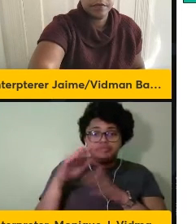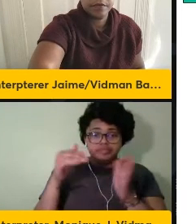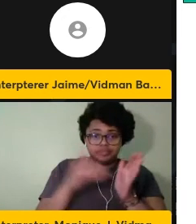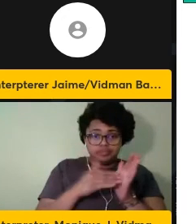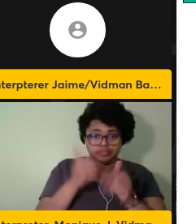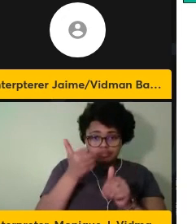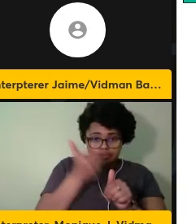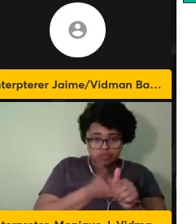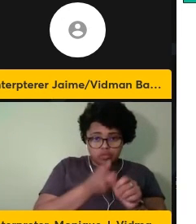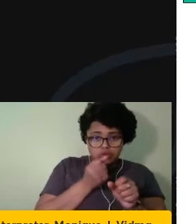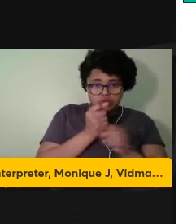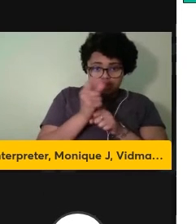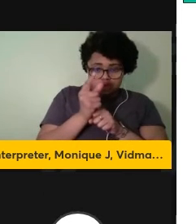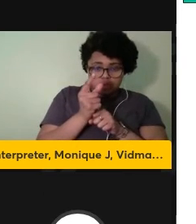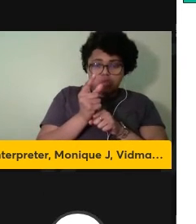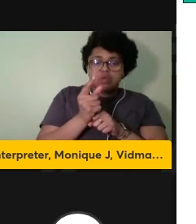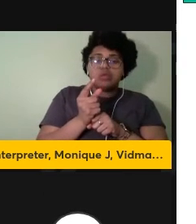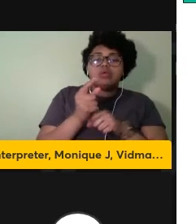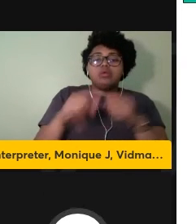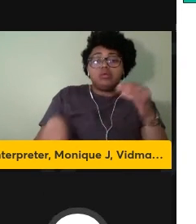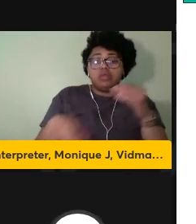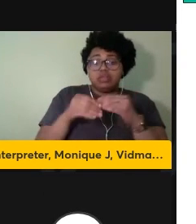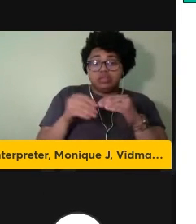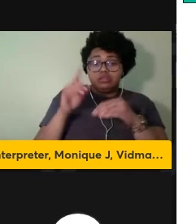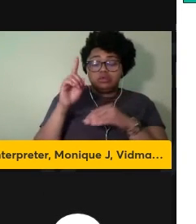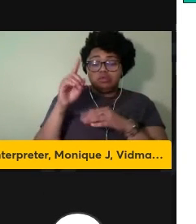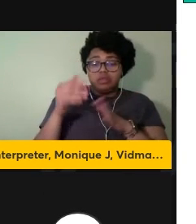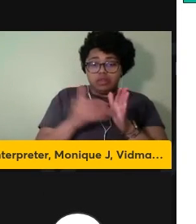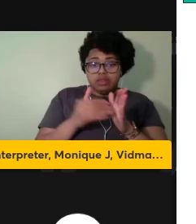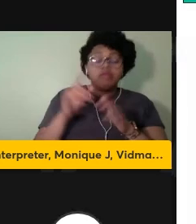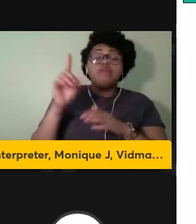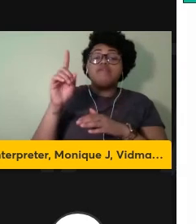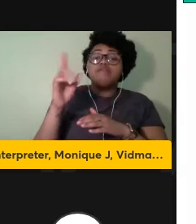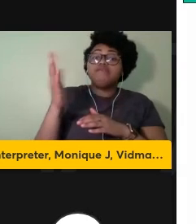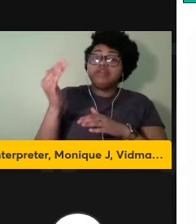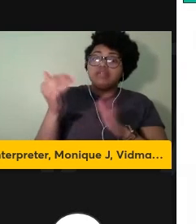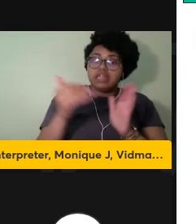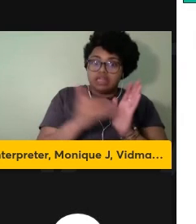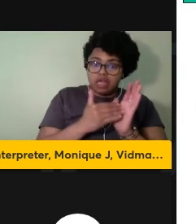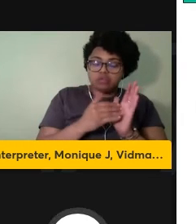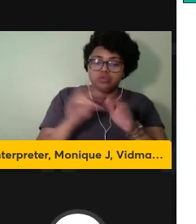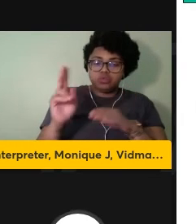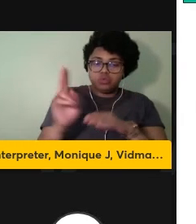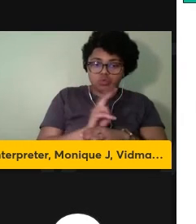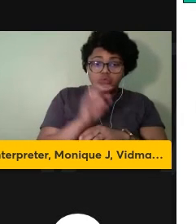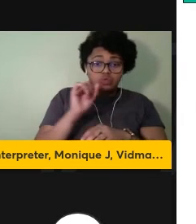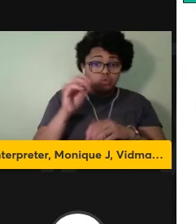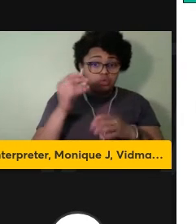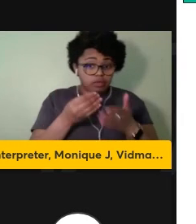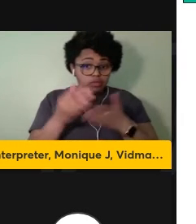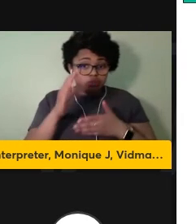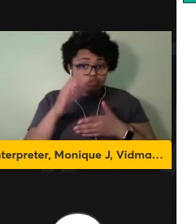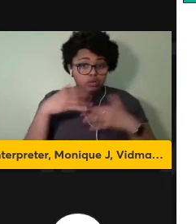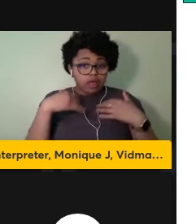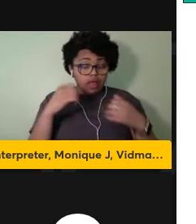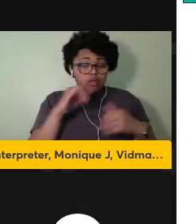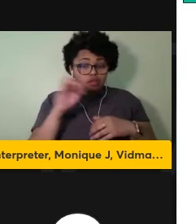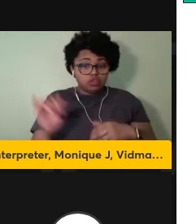an additional $15,000 to you, so you can purchase your health insurance premiums, pay for